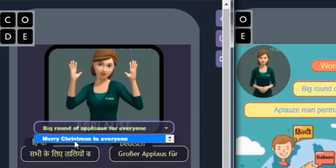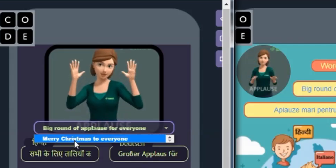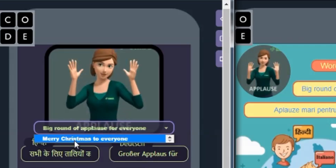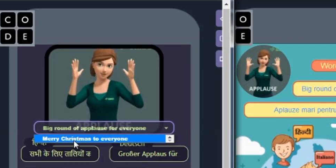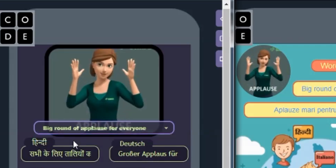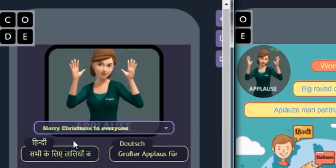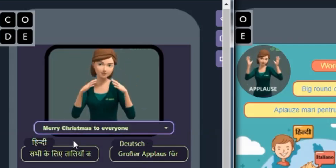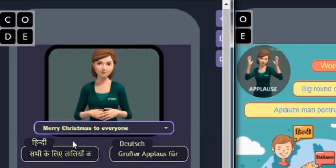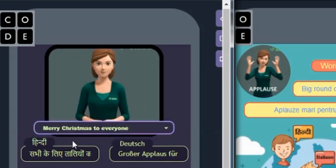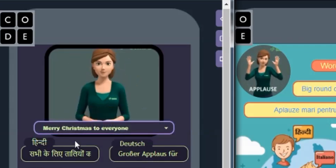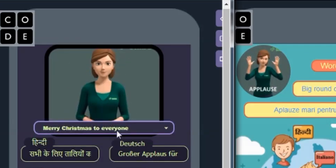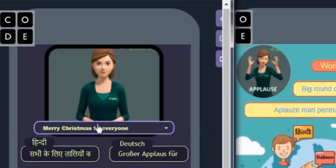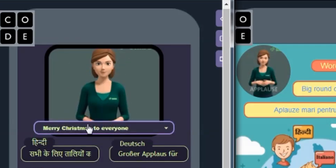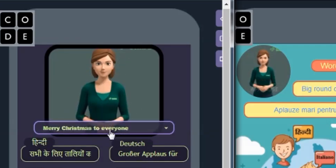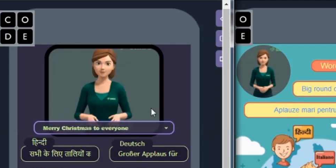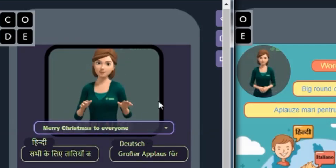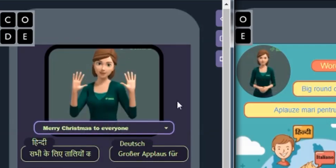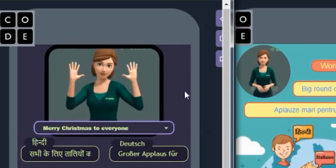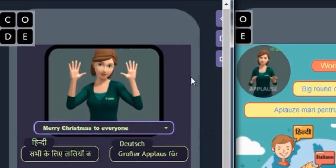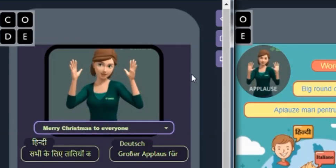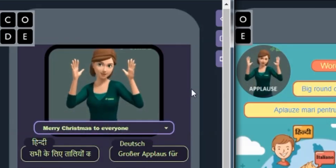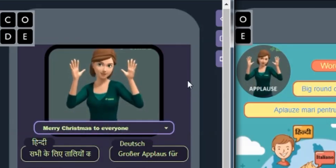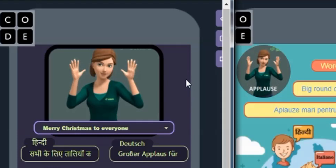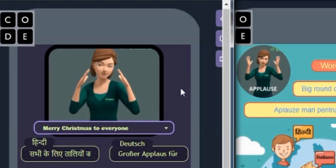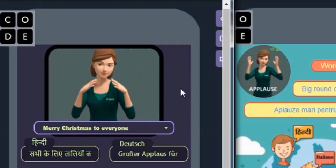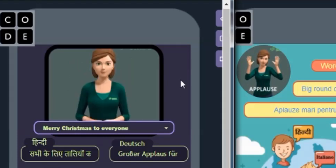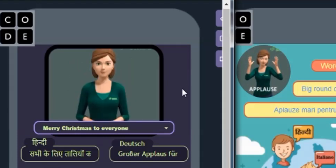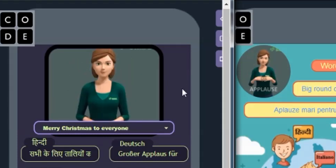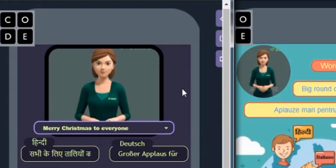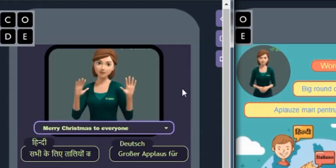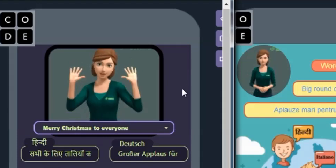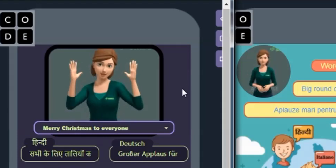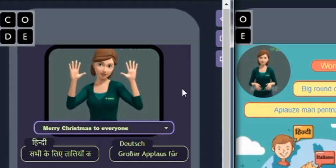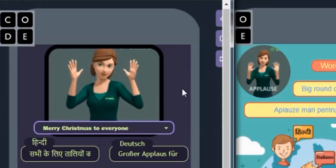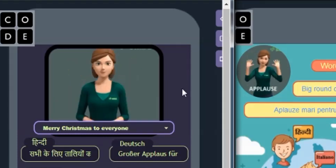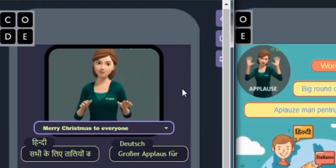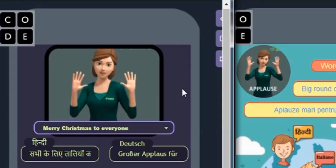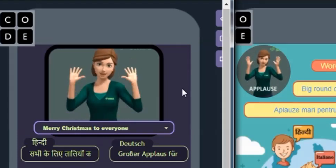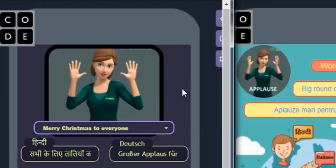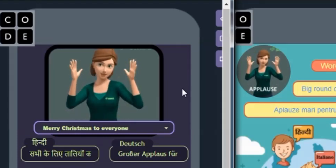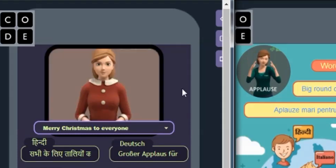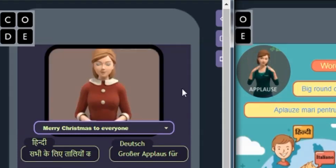added sentence. After this, we need to hit this screen,